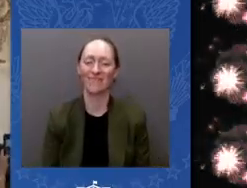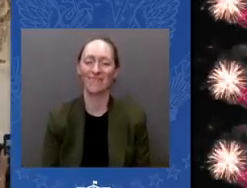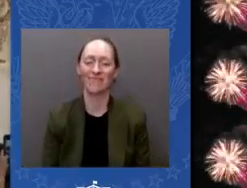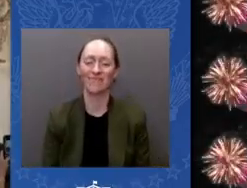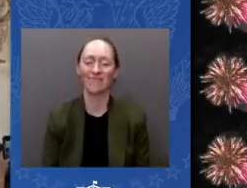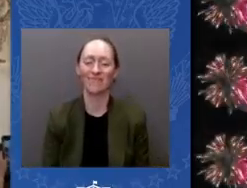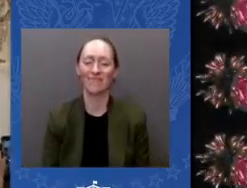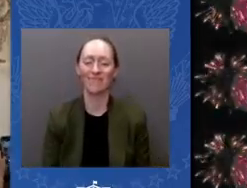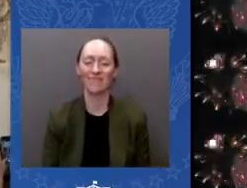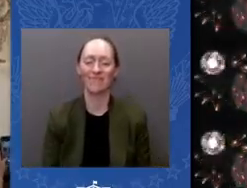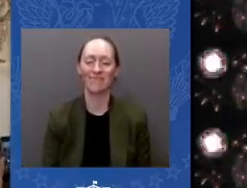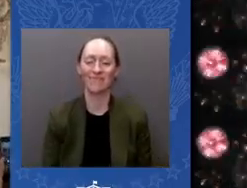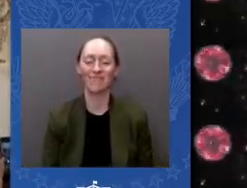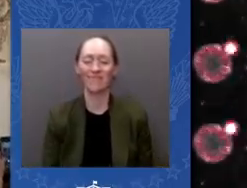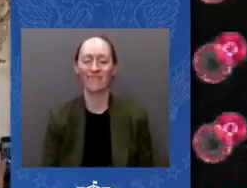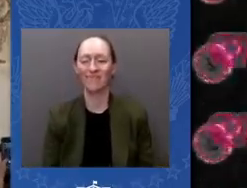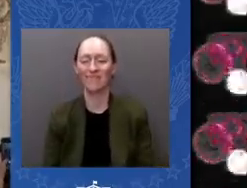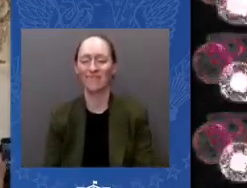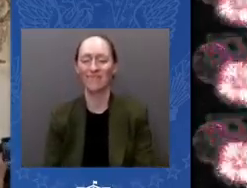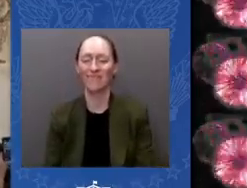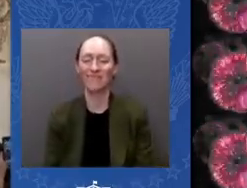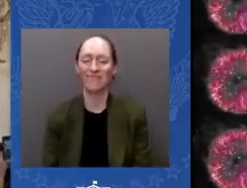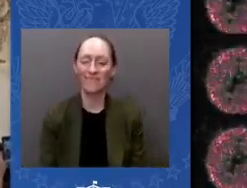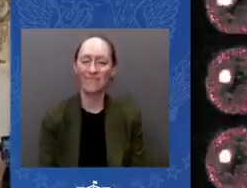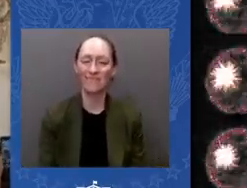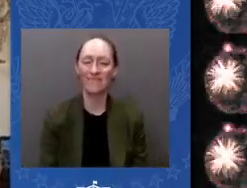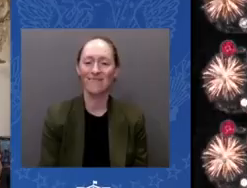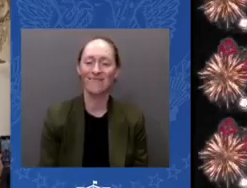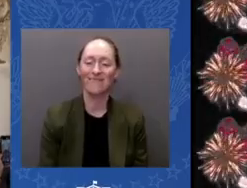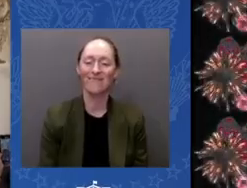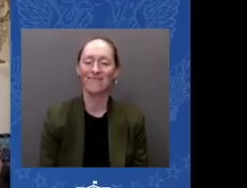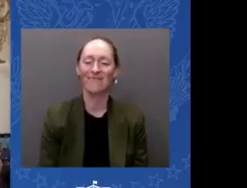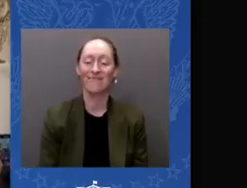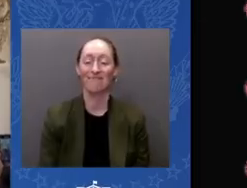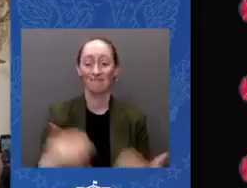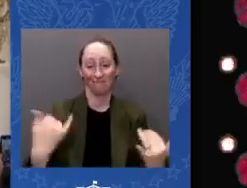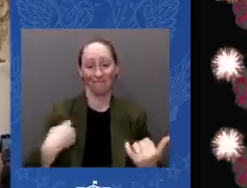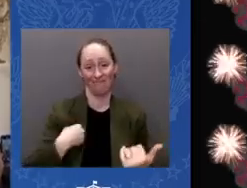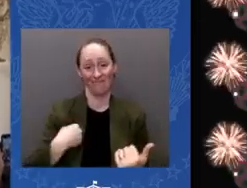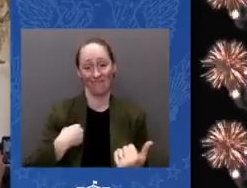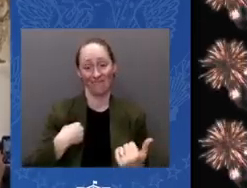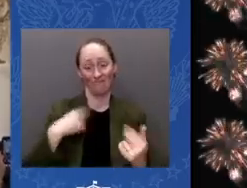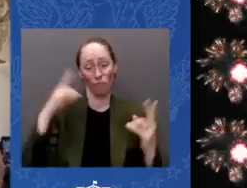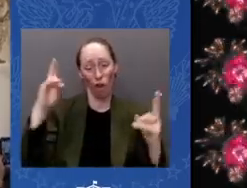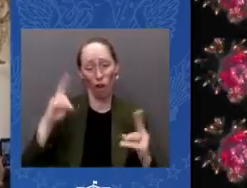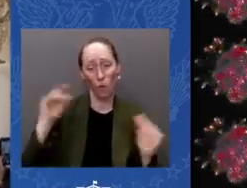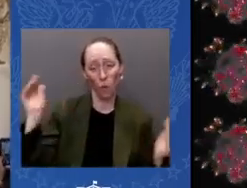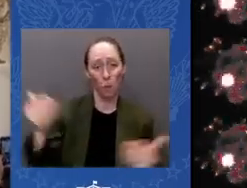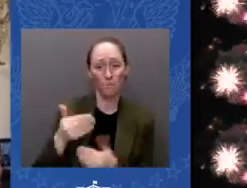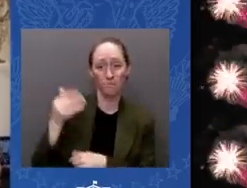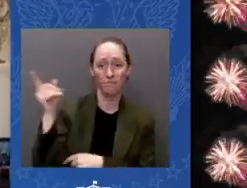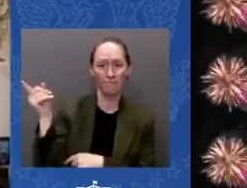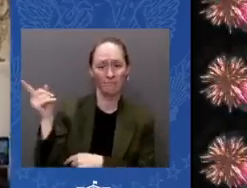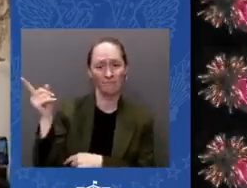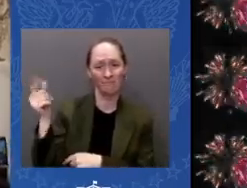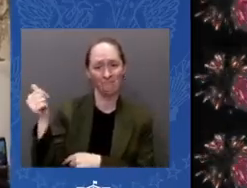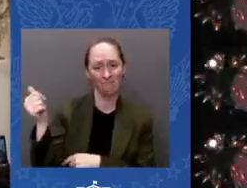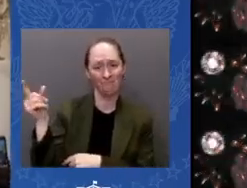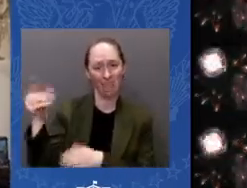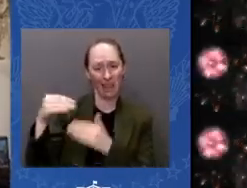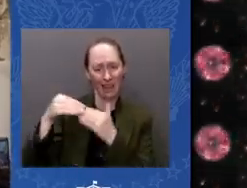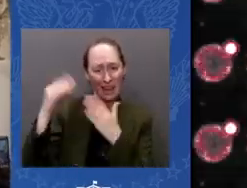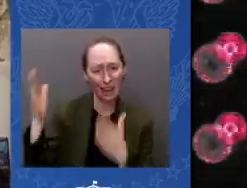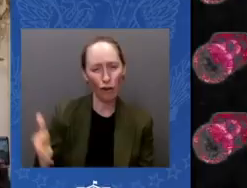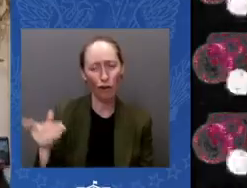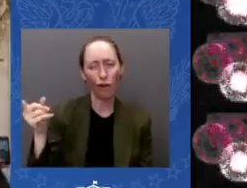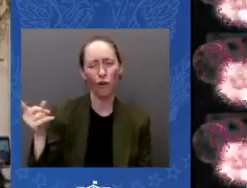And now it is my great honor to introduce a leader who fights every day to bring light